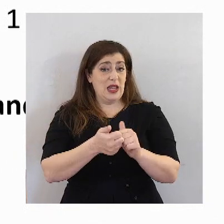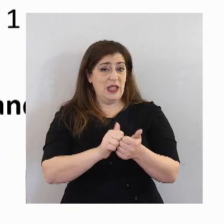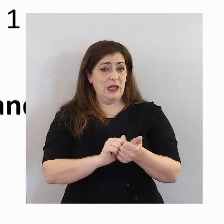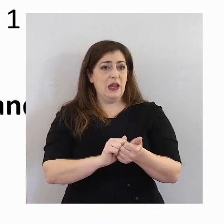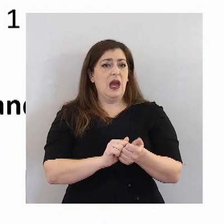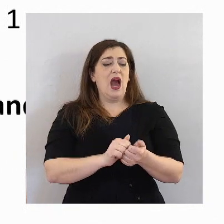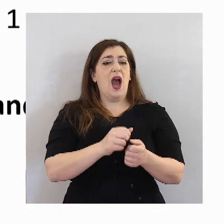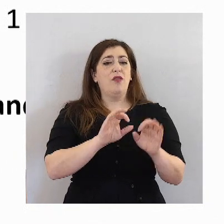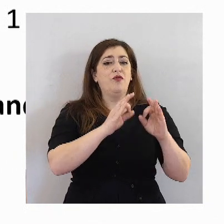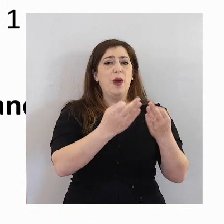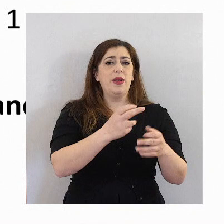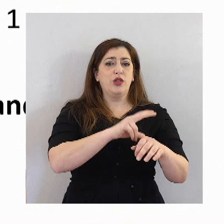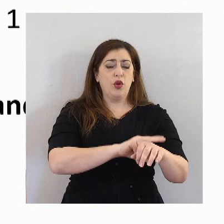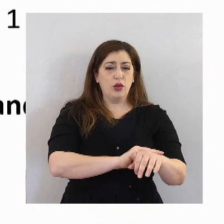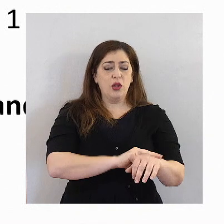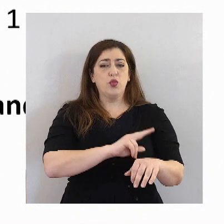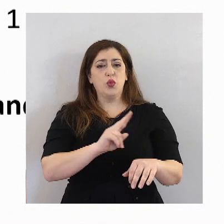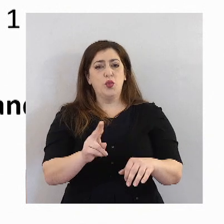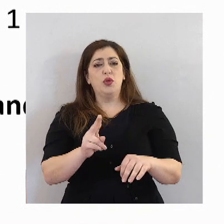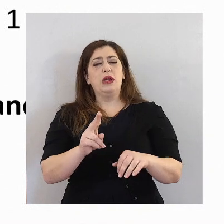with the Malta College of Family Doctors.